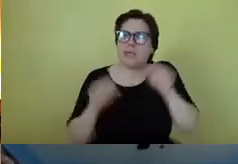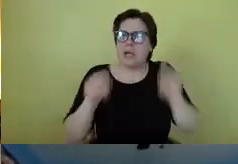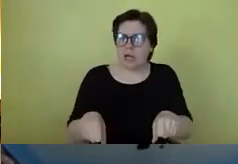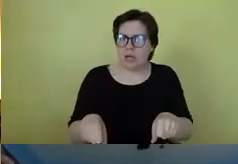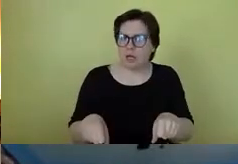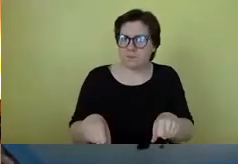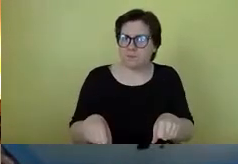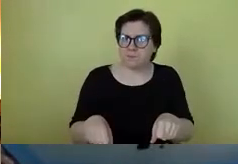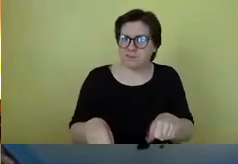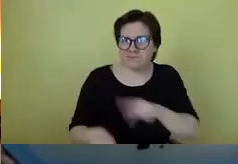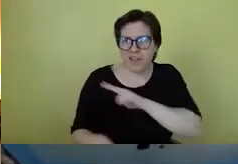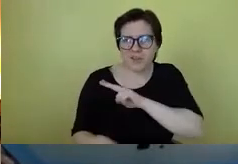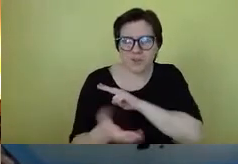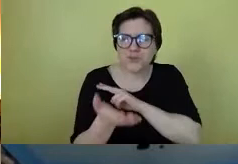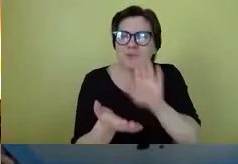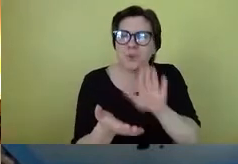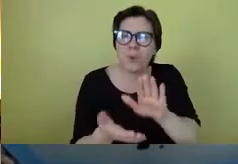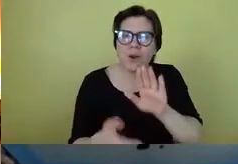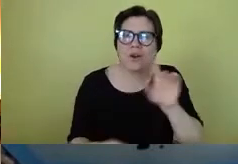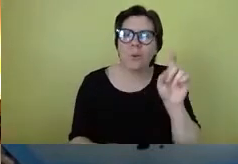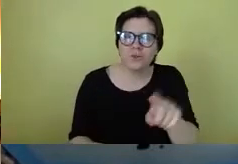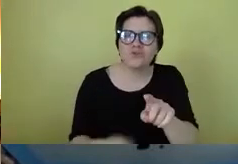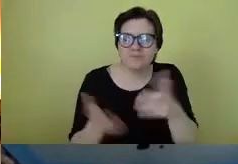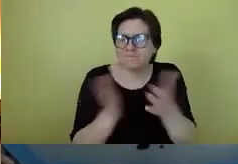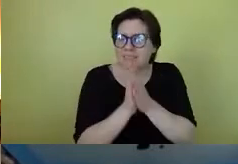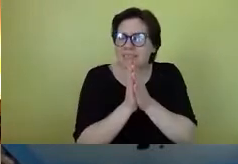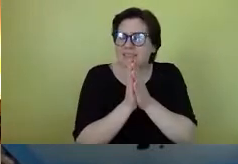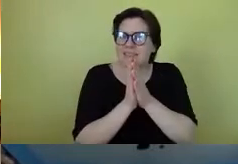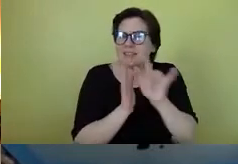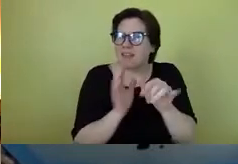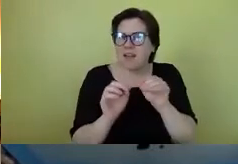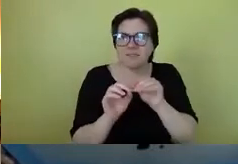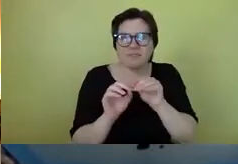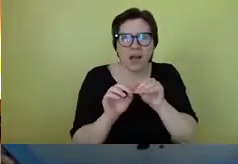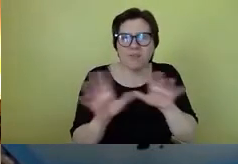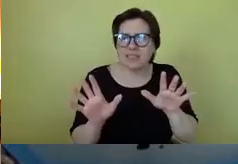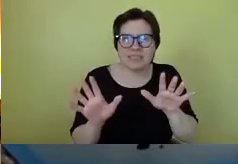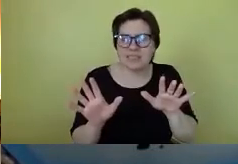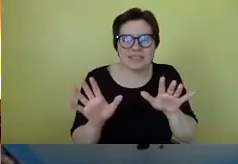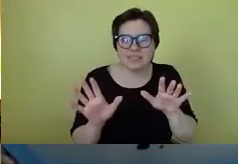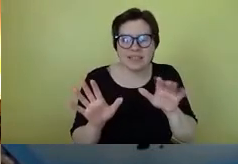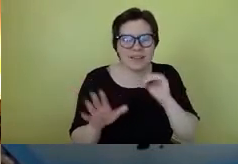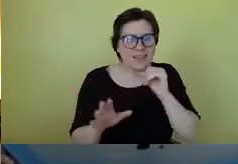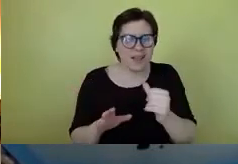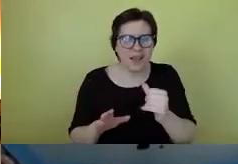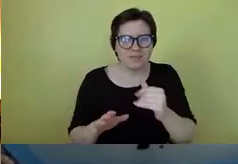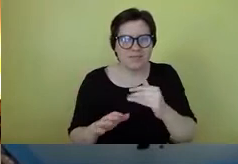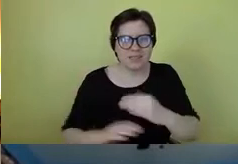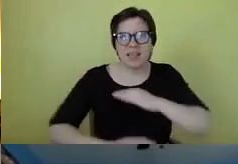Hector, your question is one that obviously doesn't satisfy a lot of